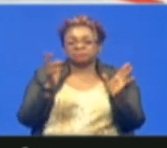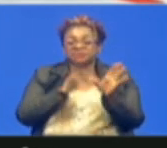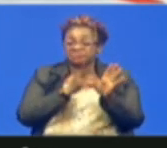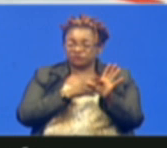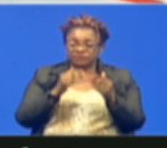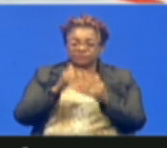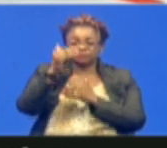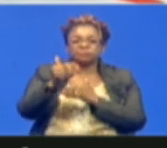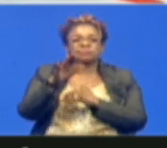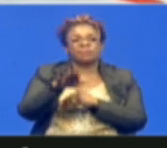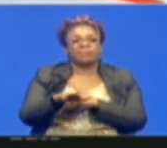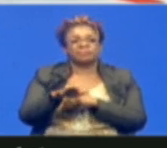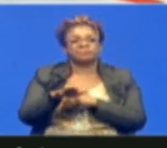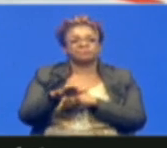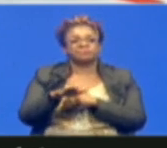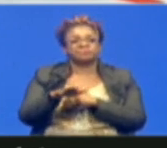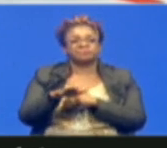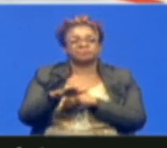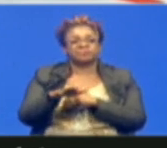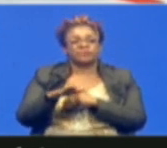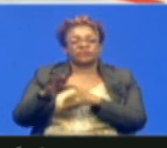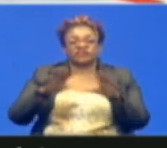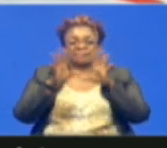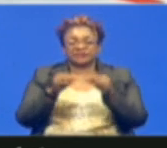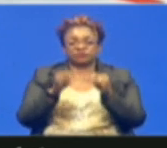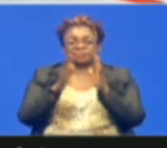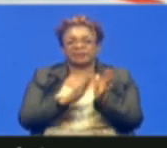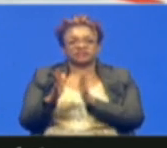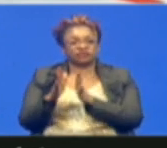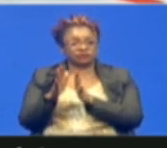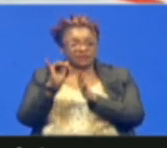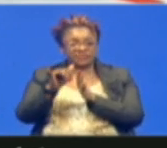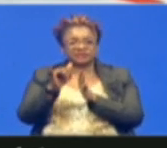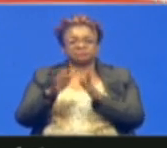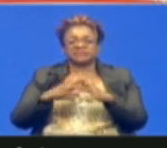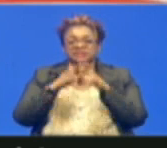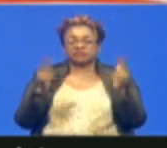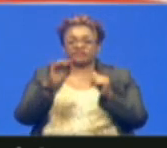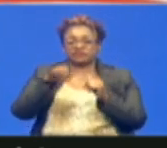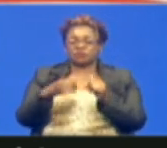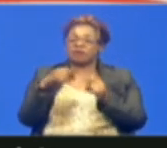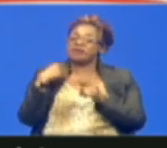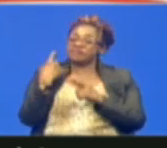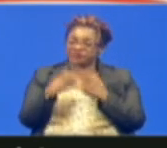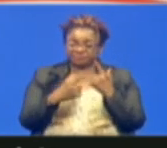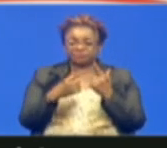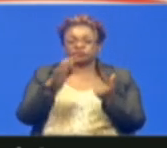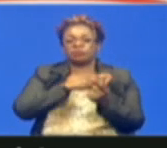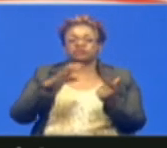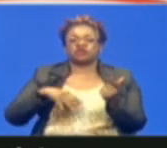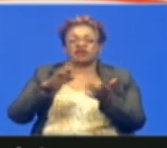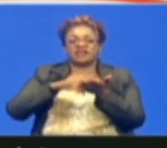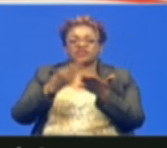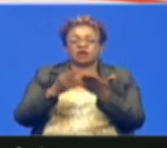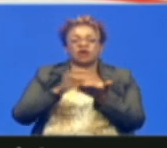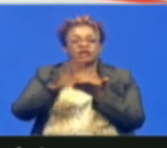of public participation in terms of the budget preparation. And that is, by the start of January each year, the Commission on Revenue Allocation is required